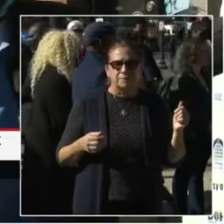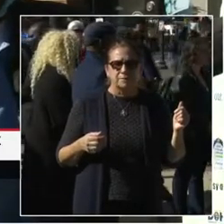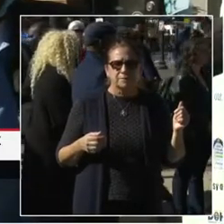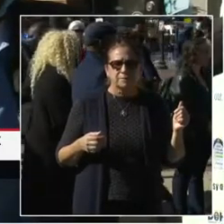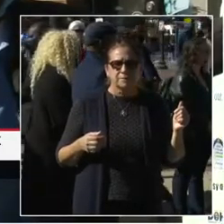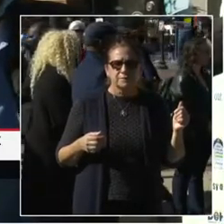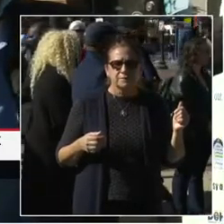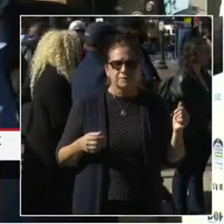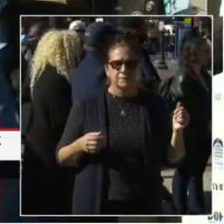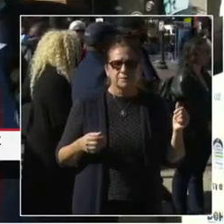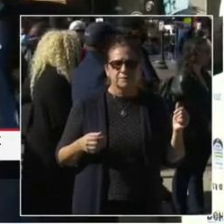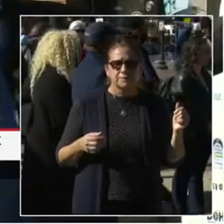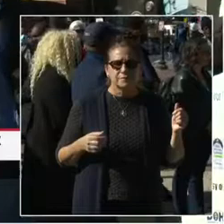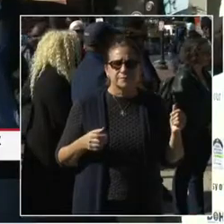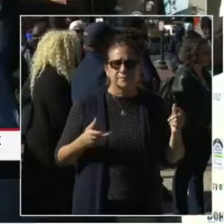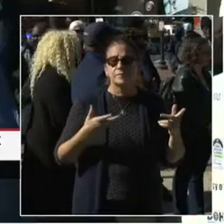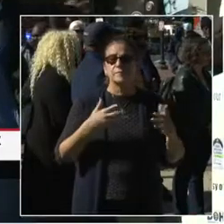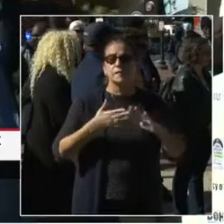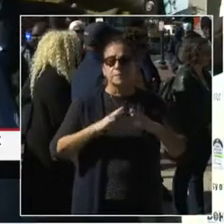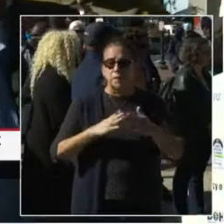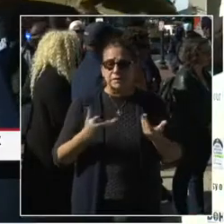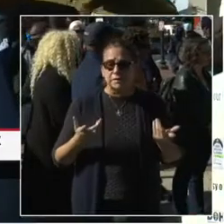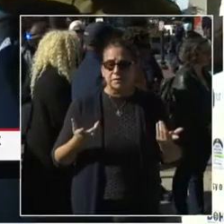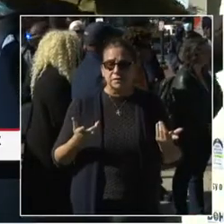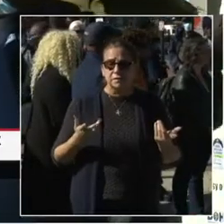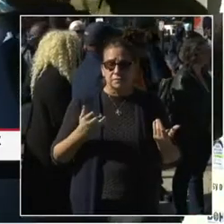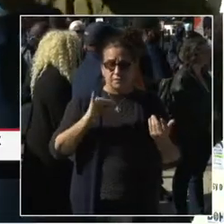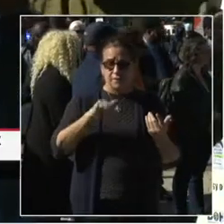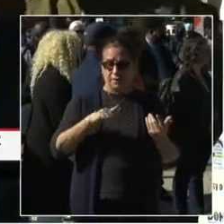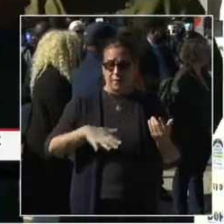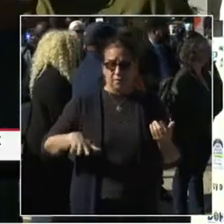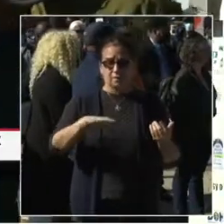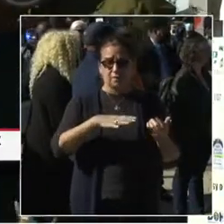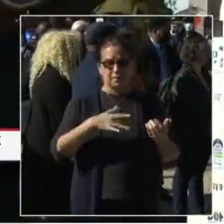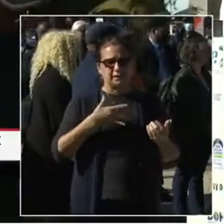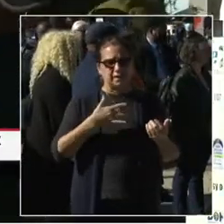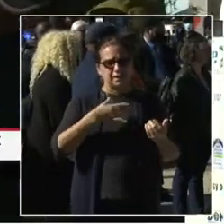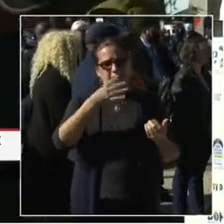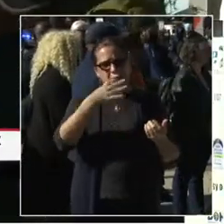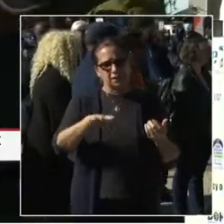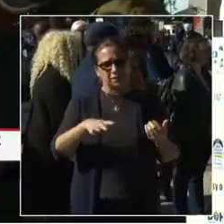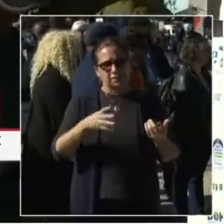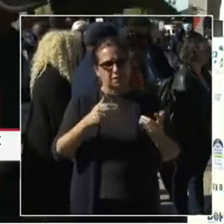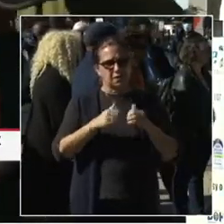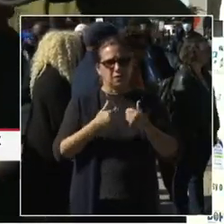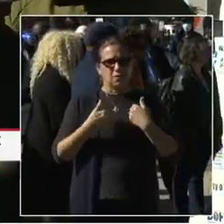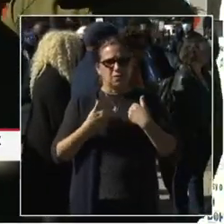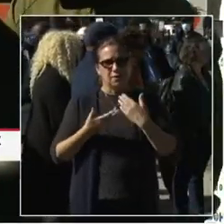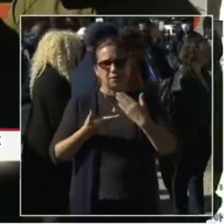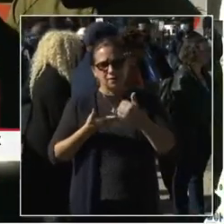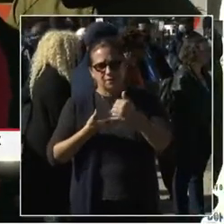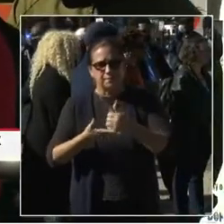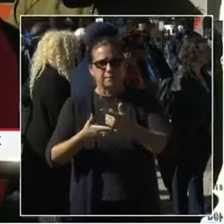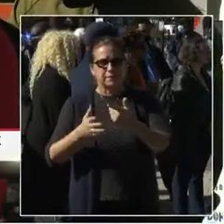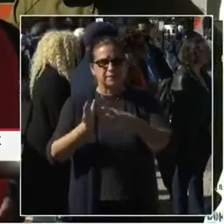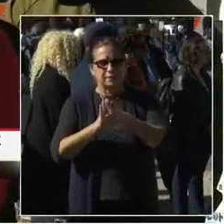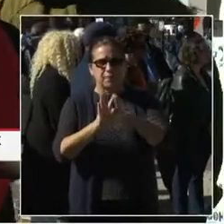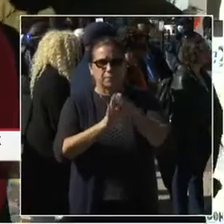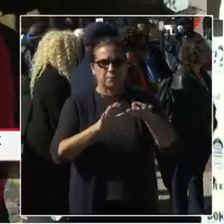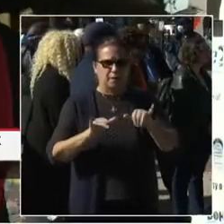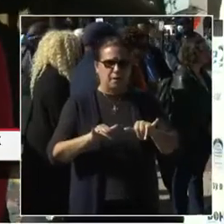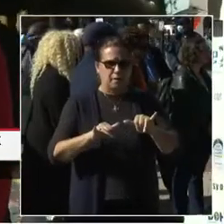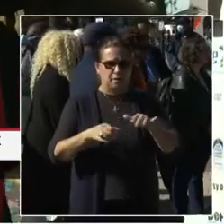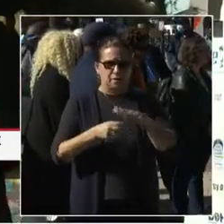certainly it's hard to afford those neighborhoods without subsidies like DMPA is providing. So once again, thank you very, very much. We're super excited